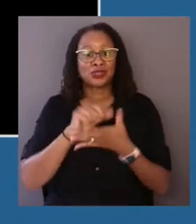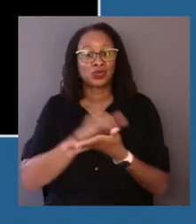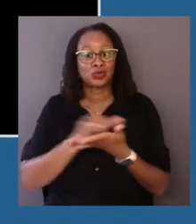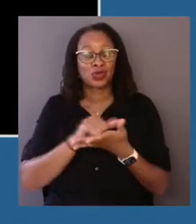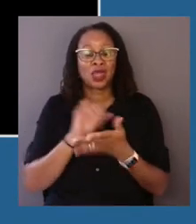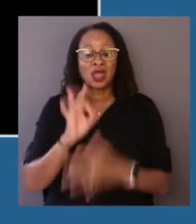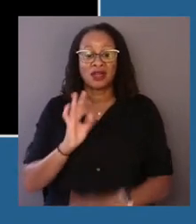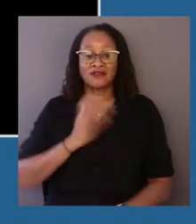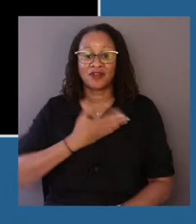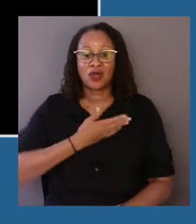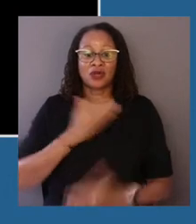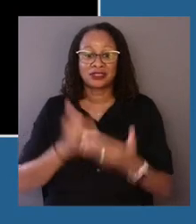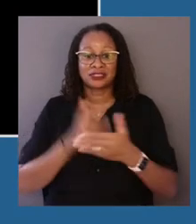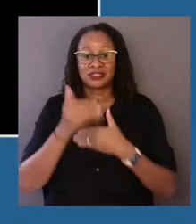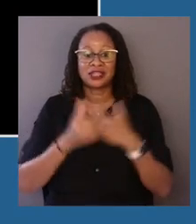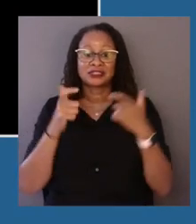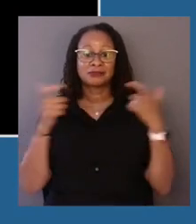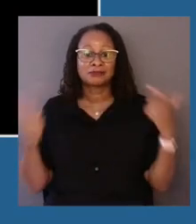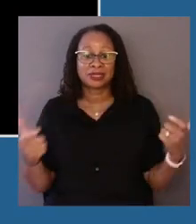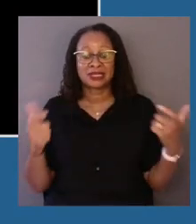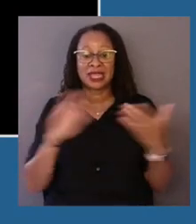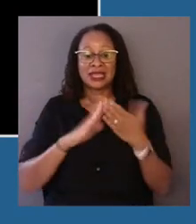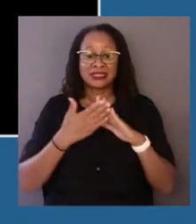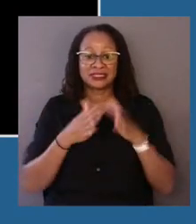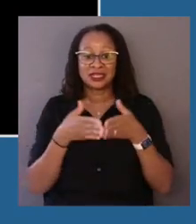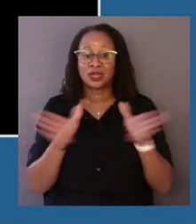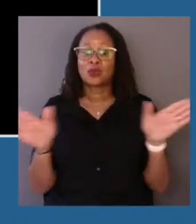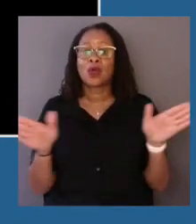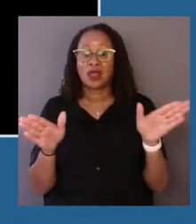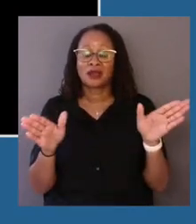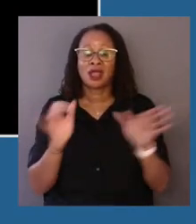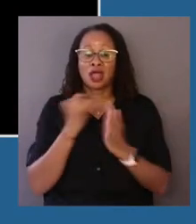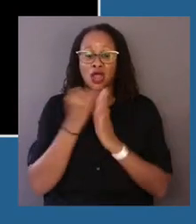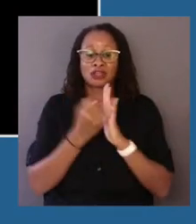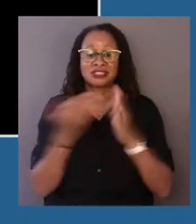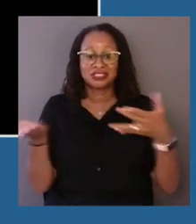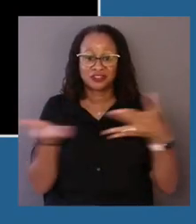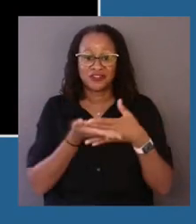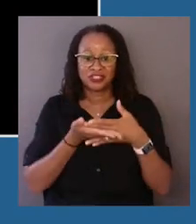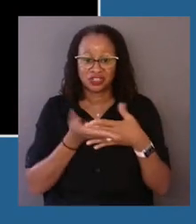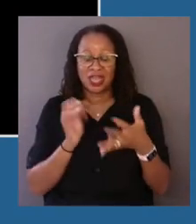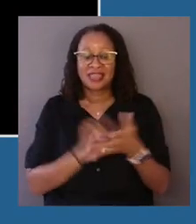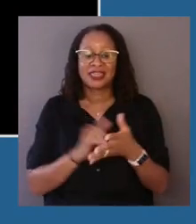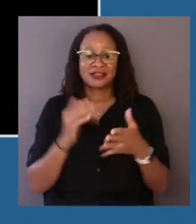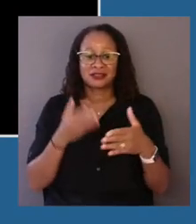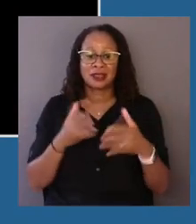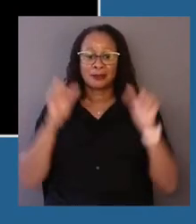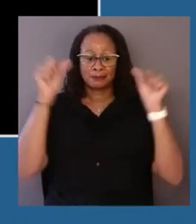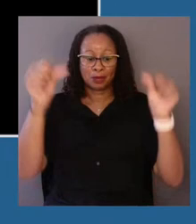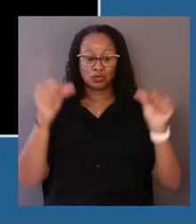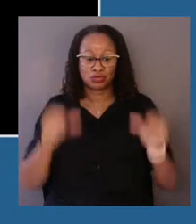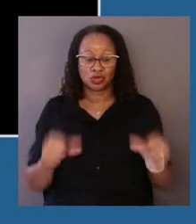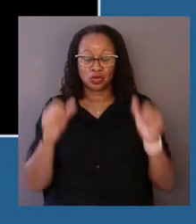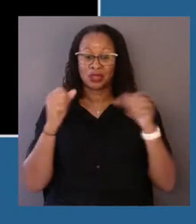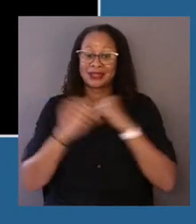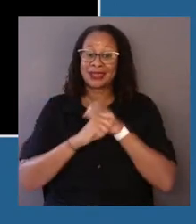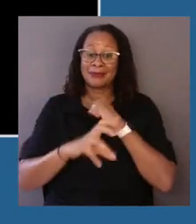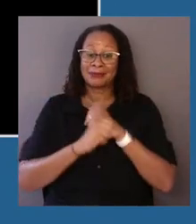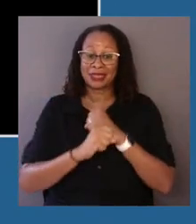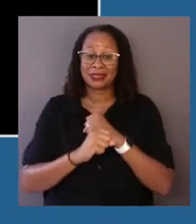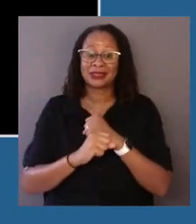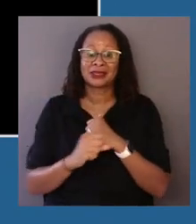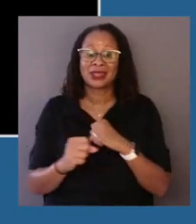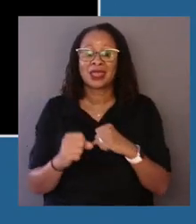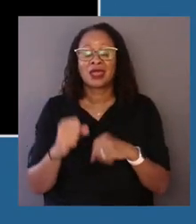our next big citywide arts intervention, which is a poster campaign on